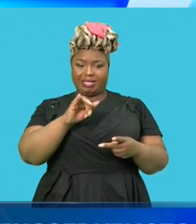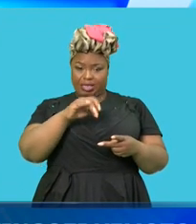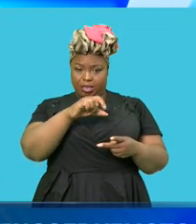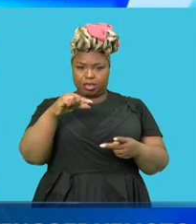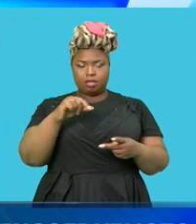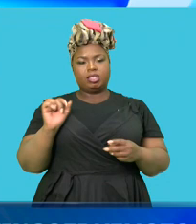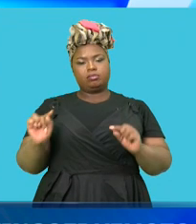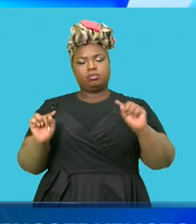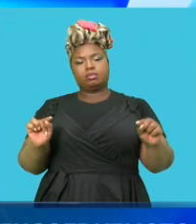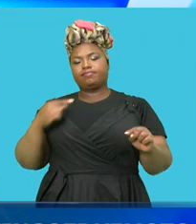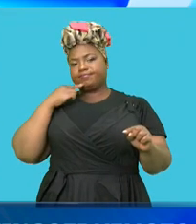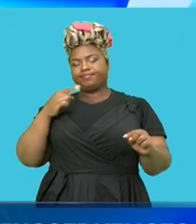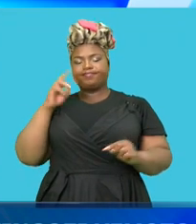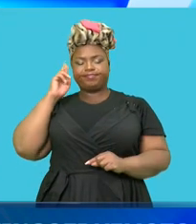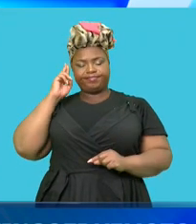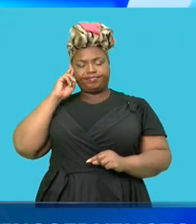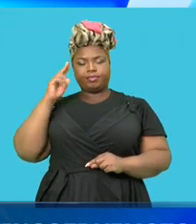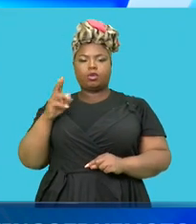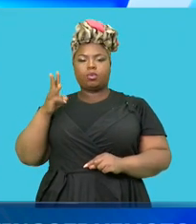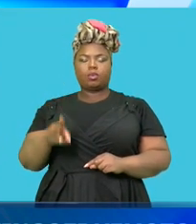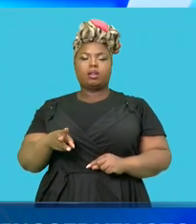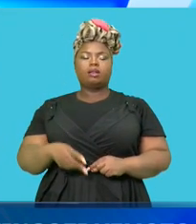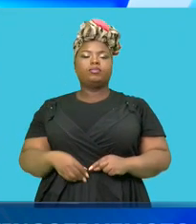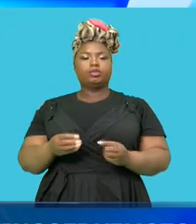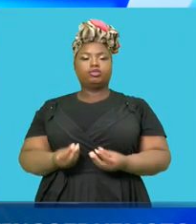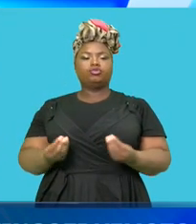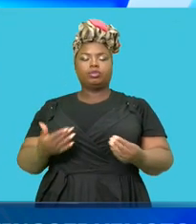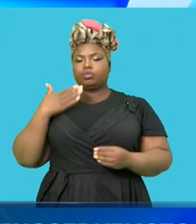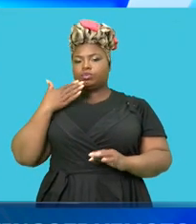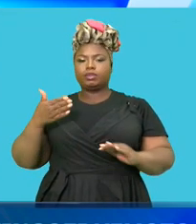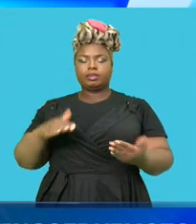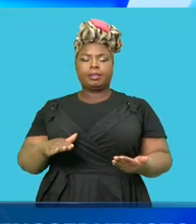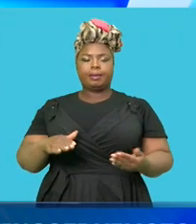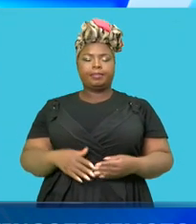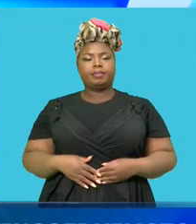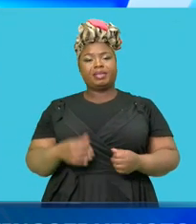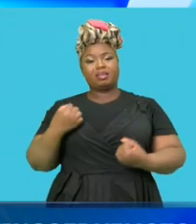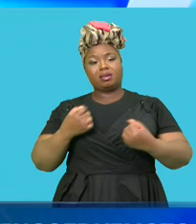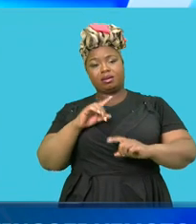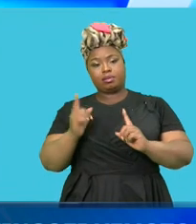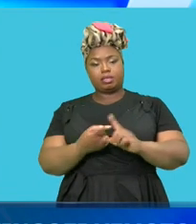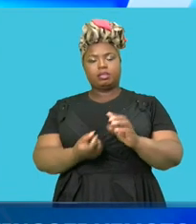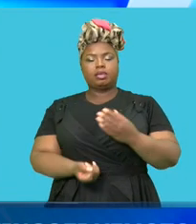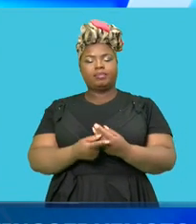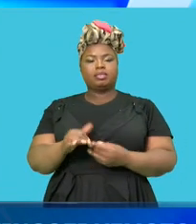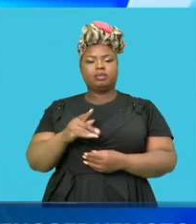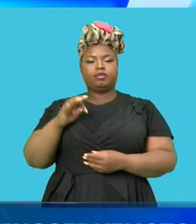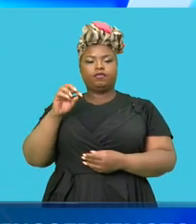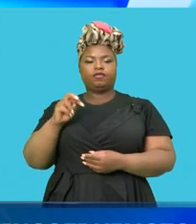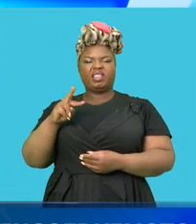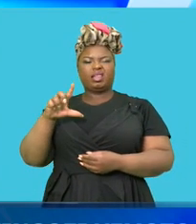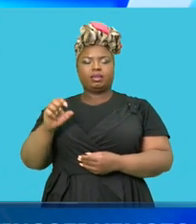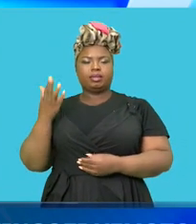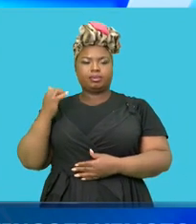zizibophelela ngokugcina inkumbulo zabafundi abali-11 ababhubha kwengozi emanyumnyezi yesithuthi sabafundi eCarletonville kwinyanga